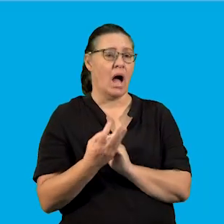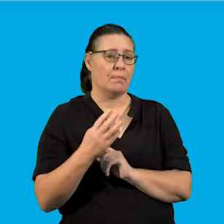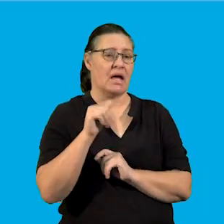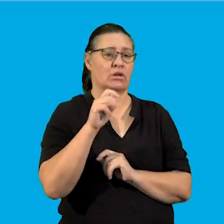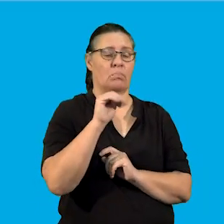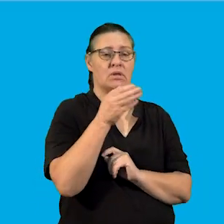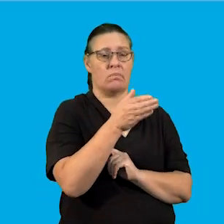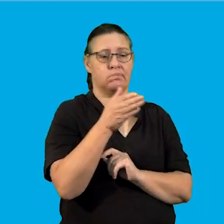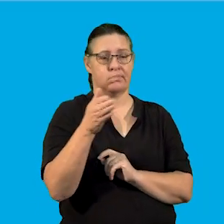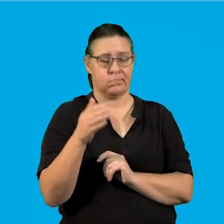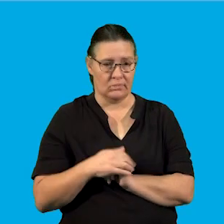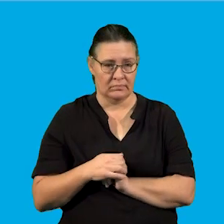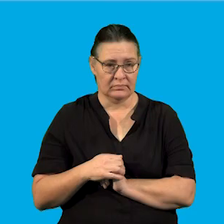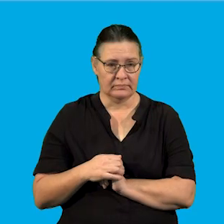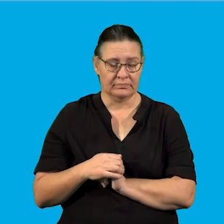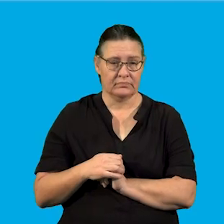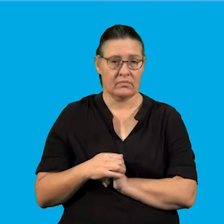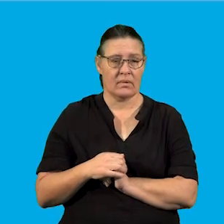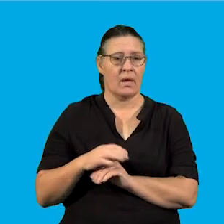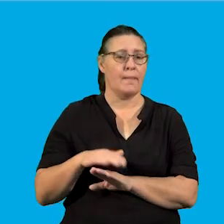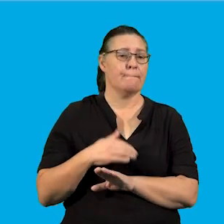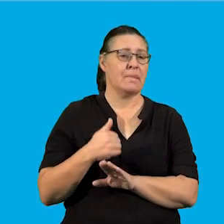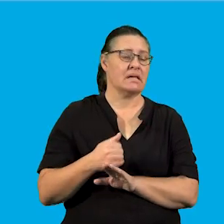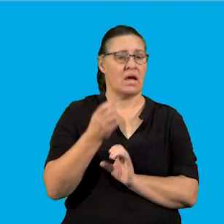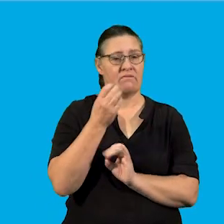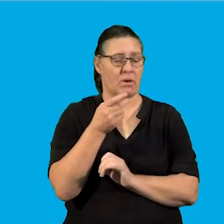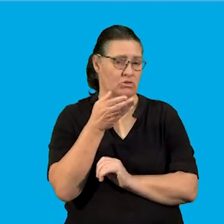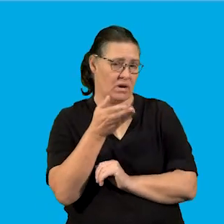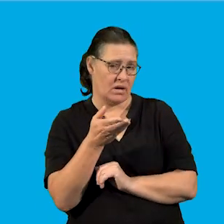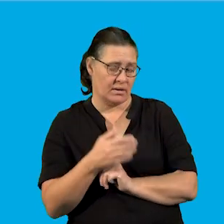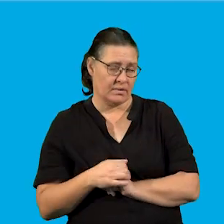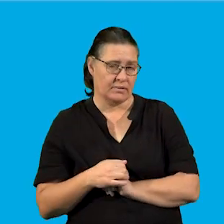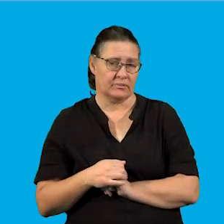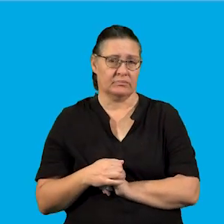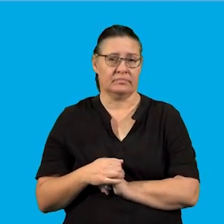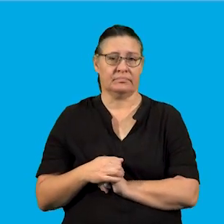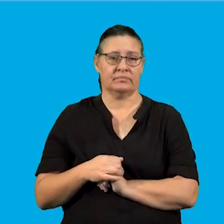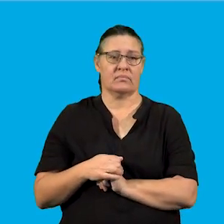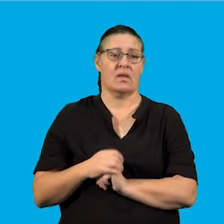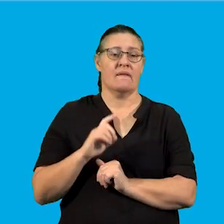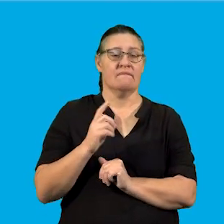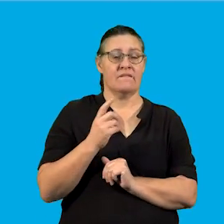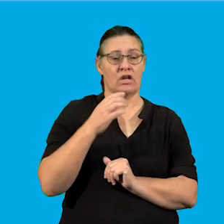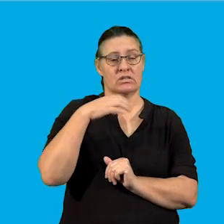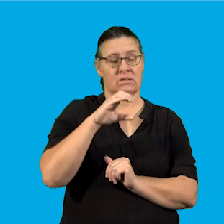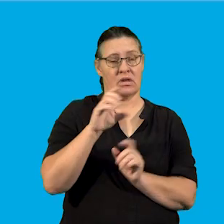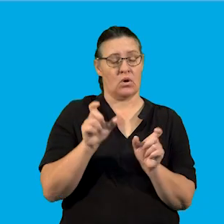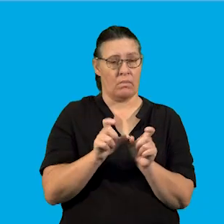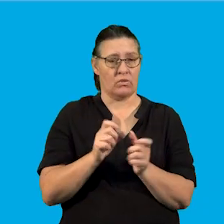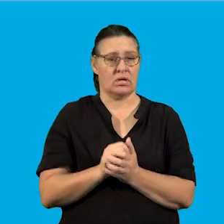that are present in the compound, and we need to also fill in the table based on the information that is given. So we have our first compound